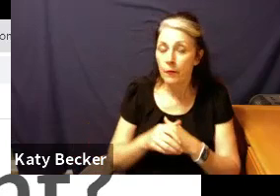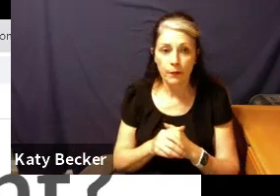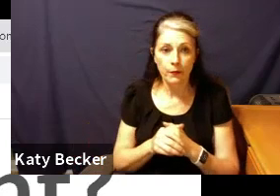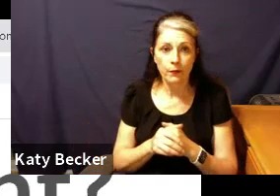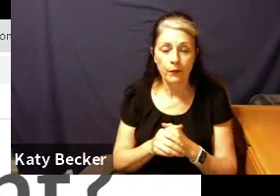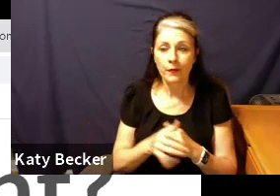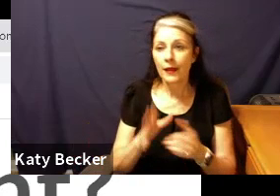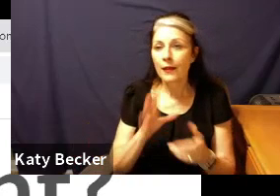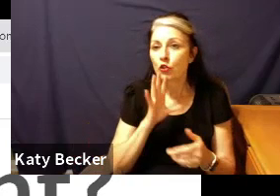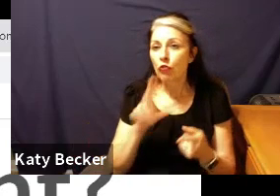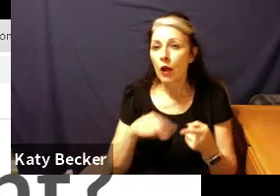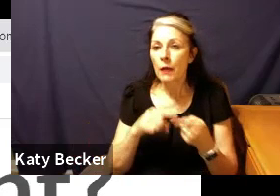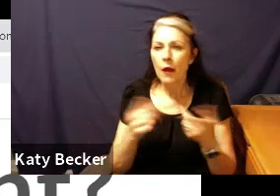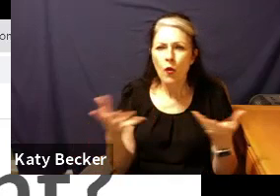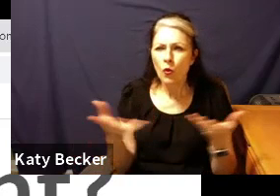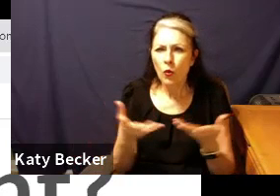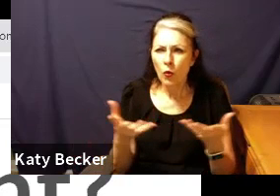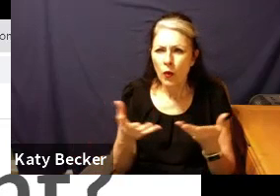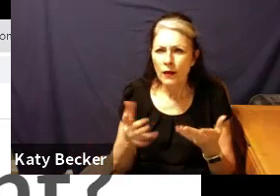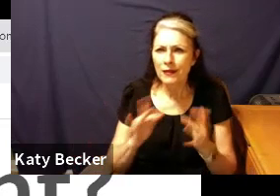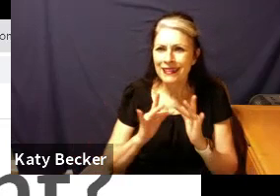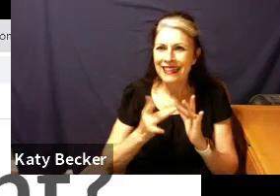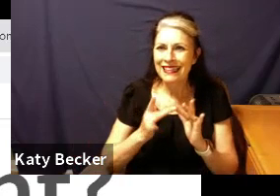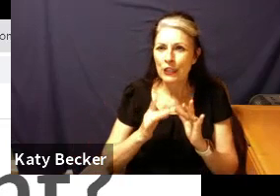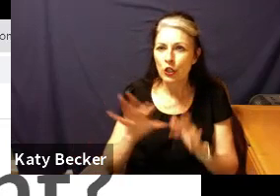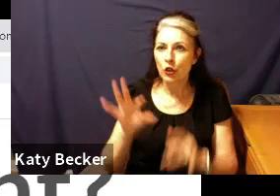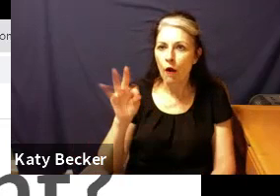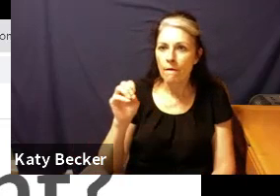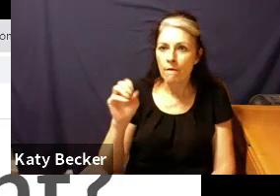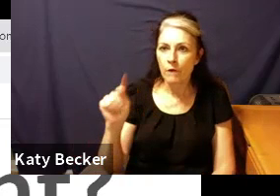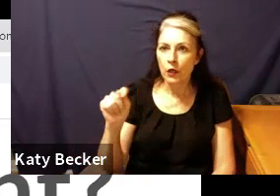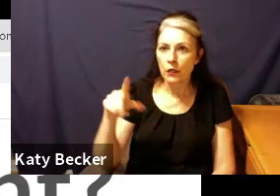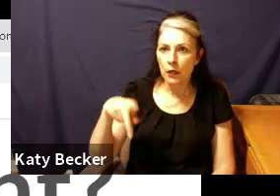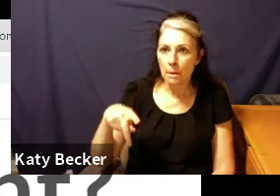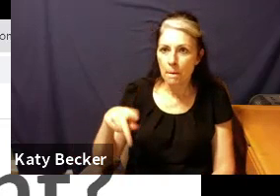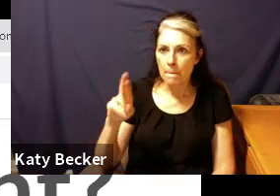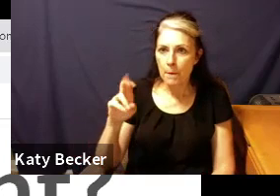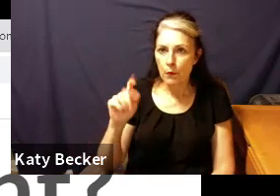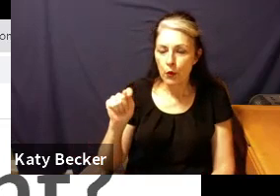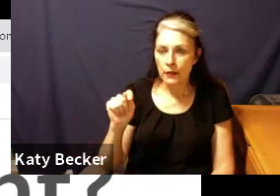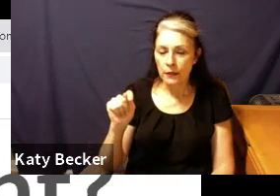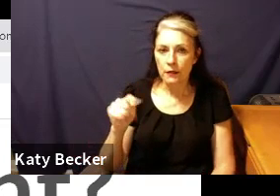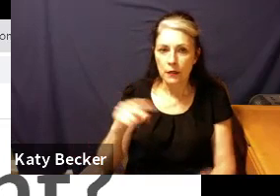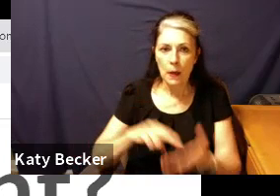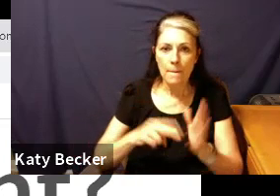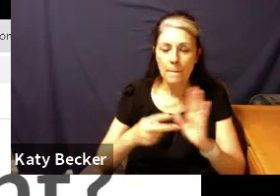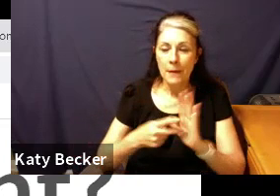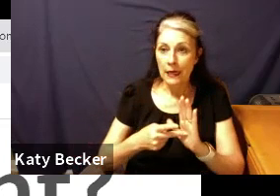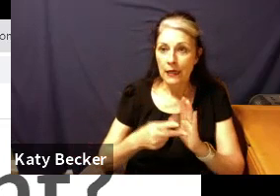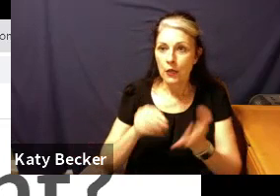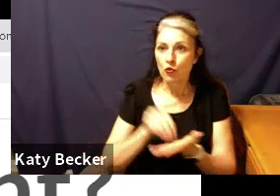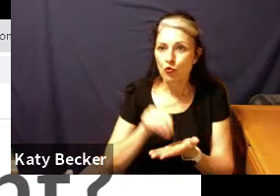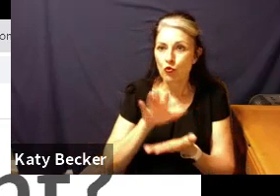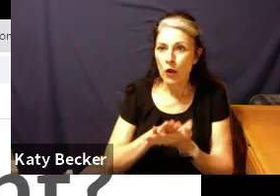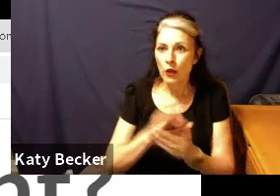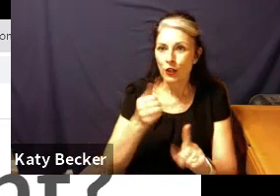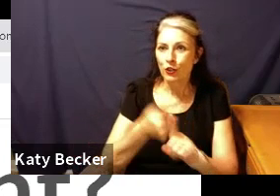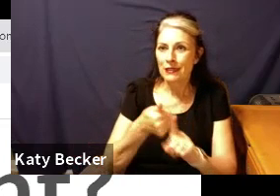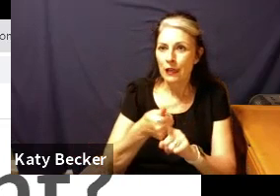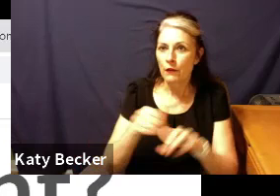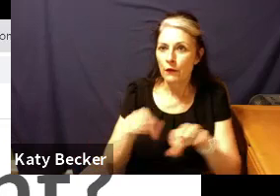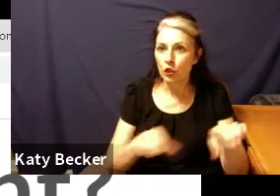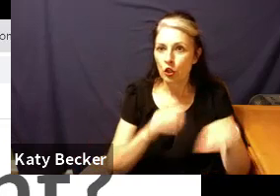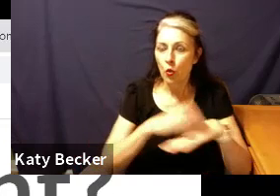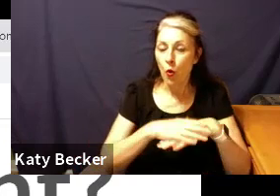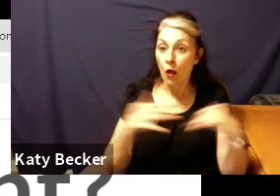So let's talk about what is a digital footprint. A digital footprint is a record of what you do online, and